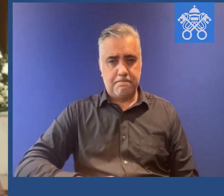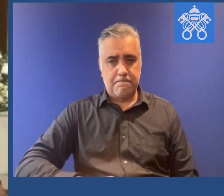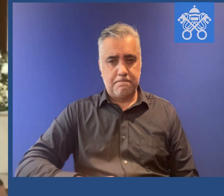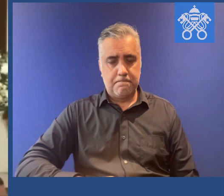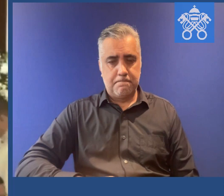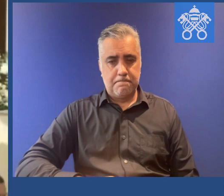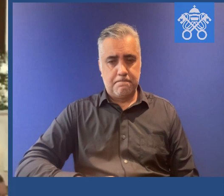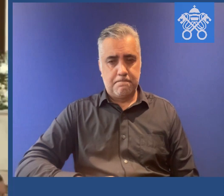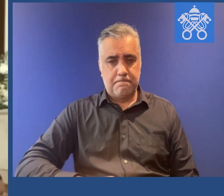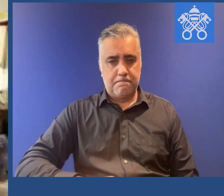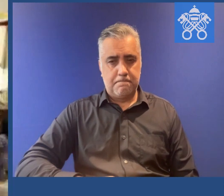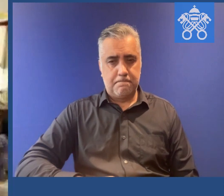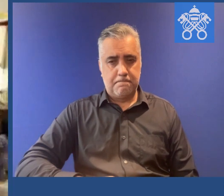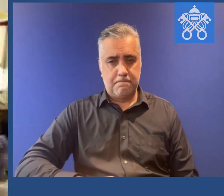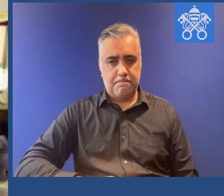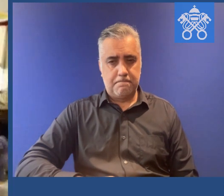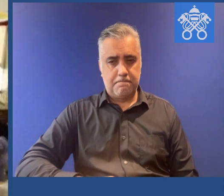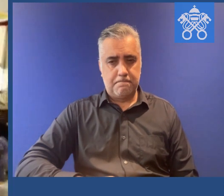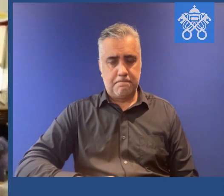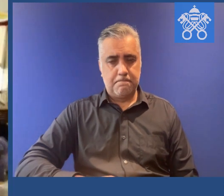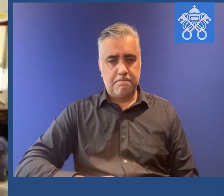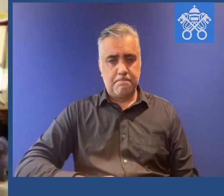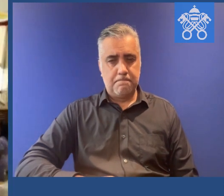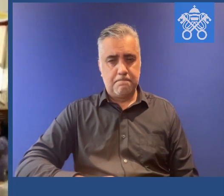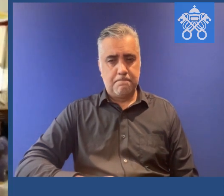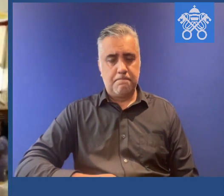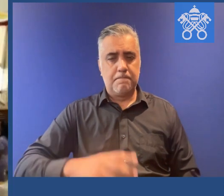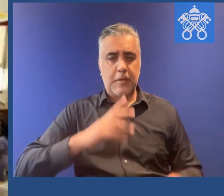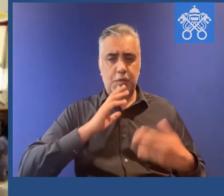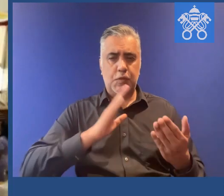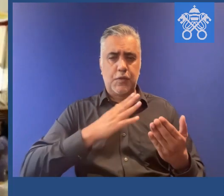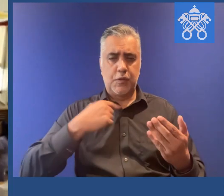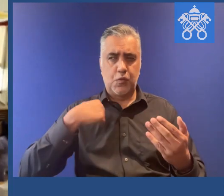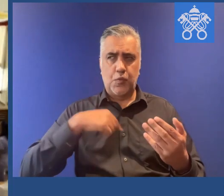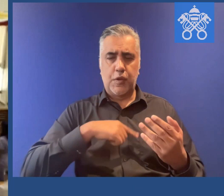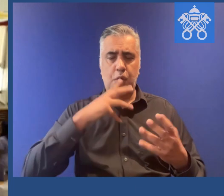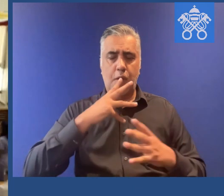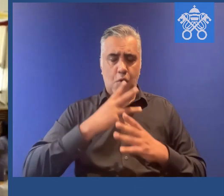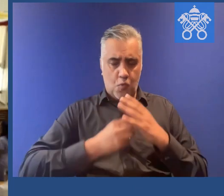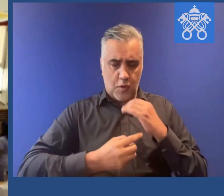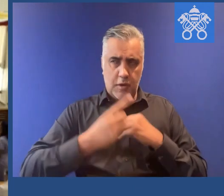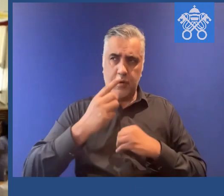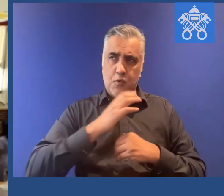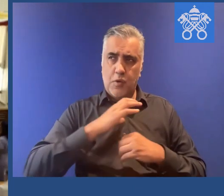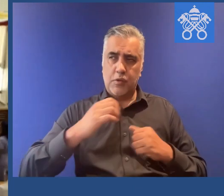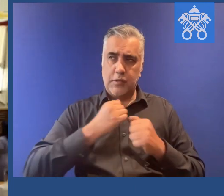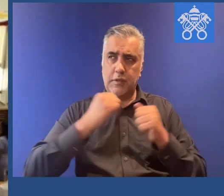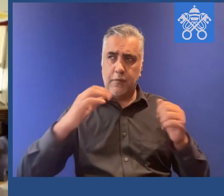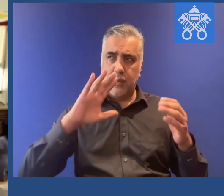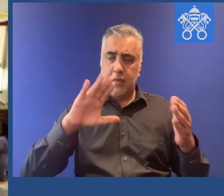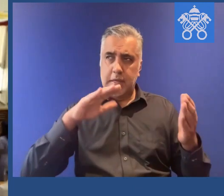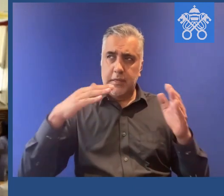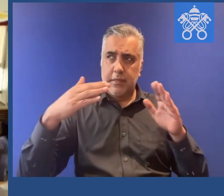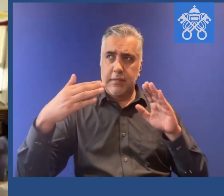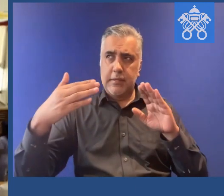one. We are one in Christ our Savior. In his death we